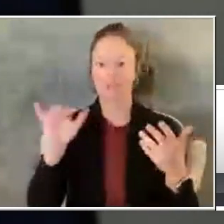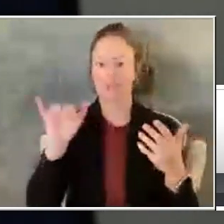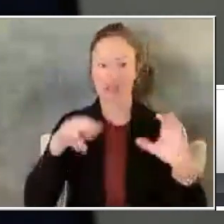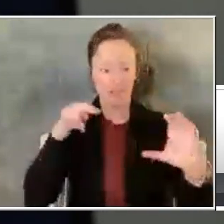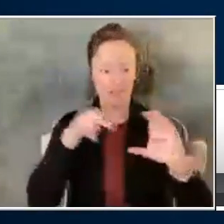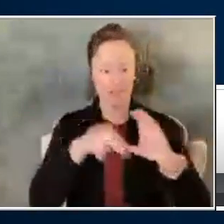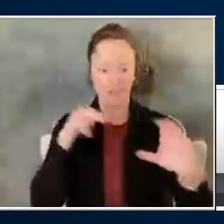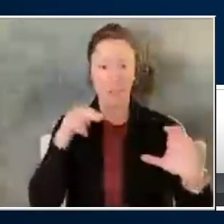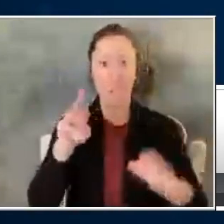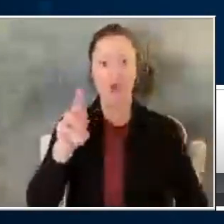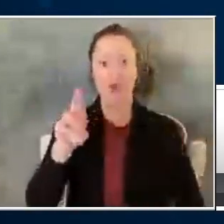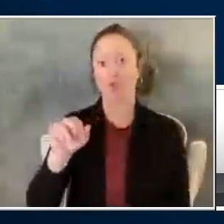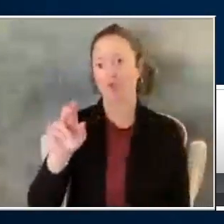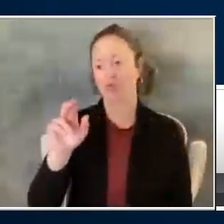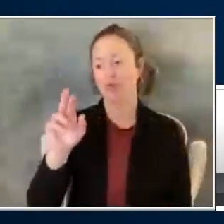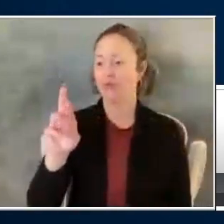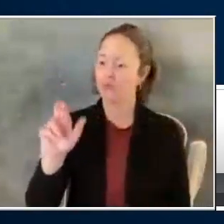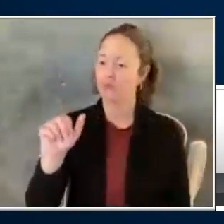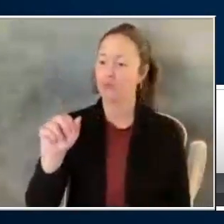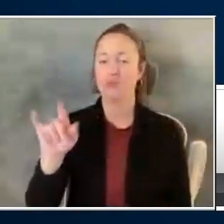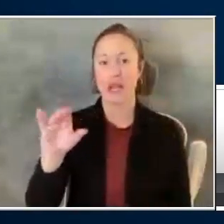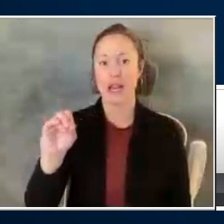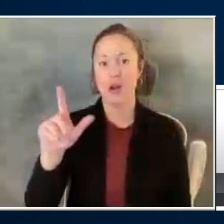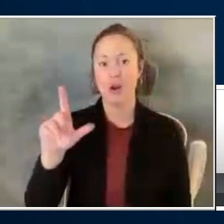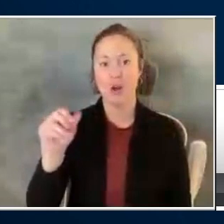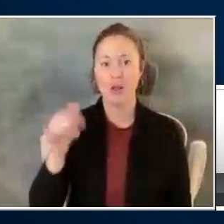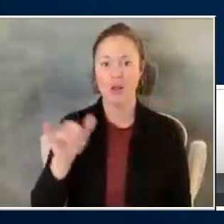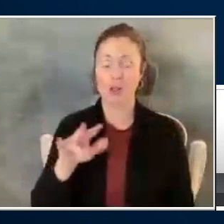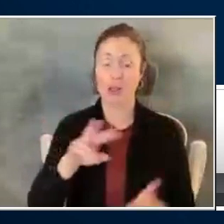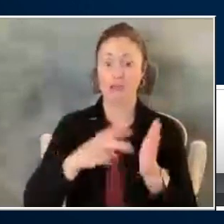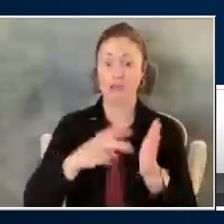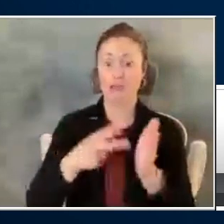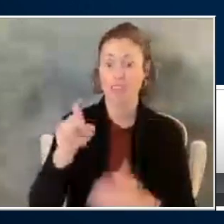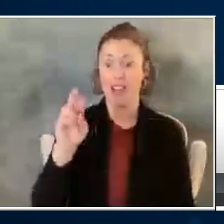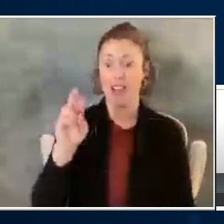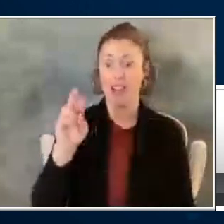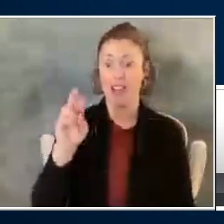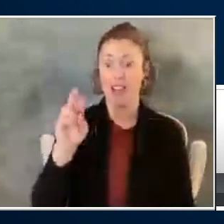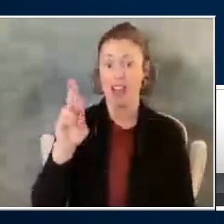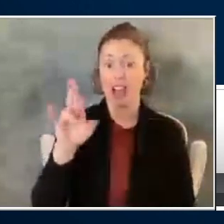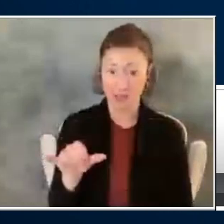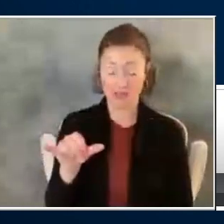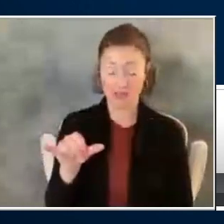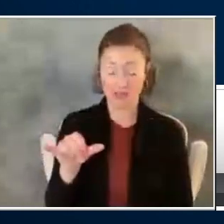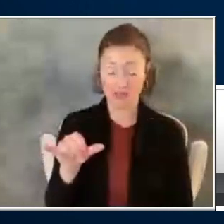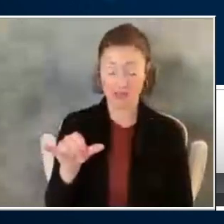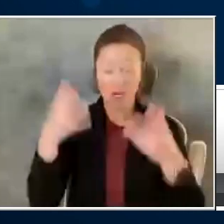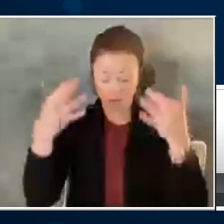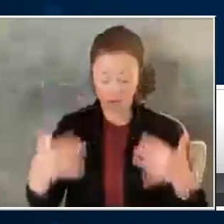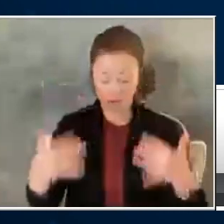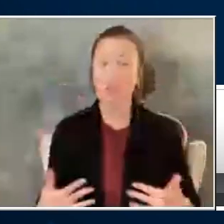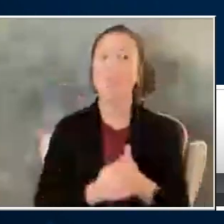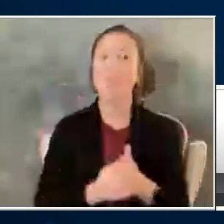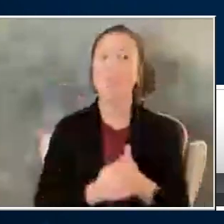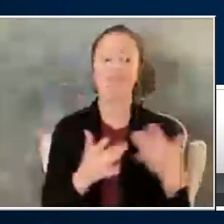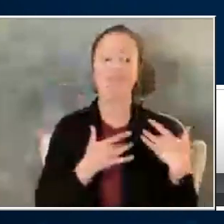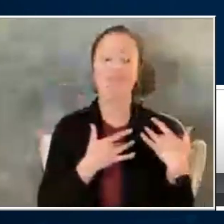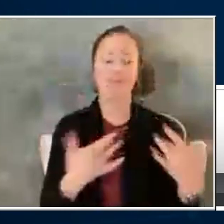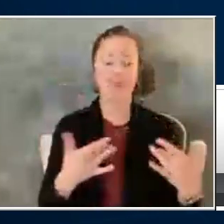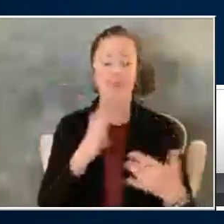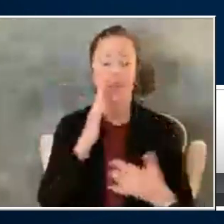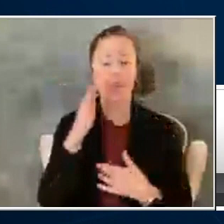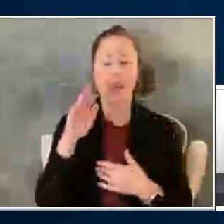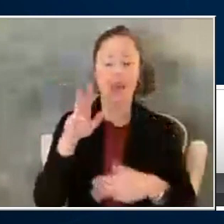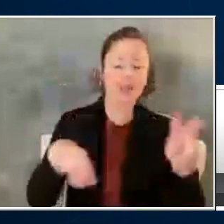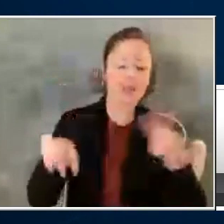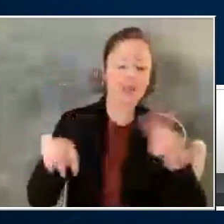here where high and low energy X-ray beams are sent through the patient, typically